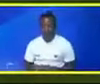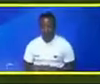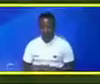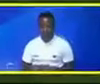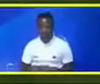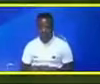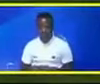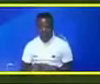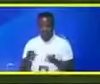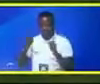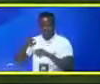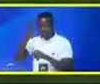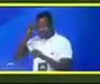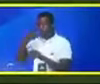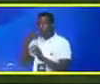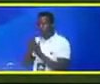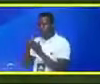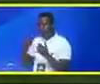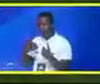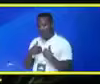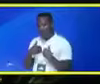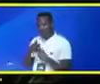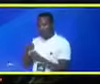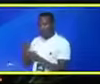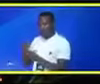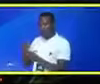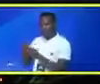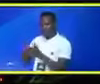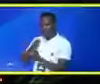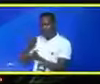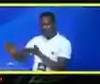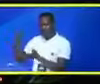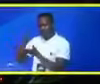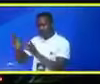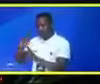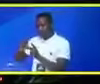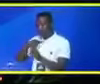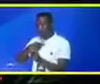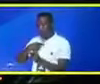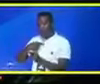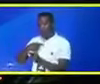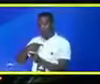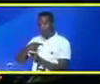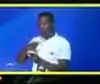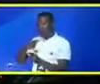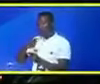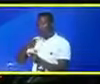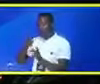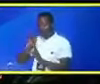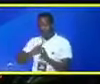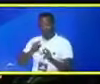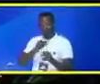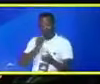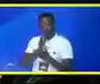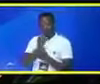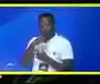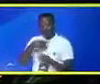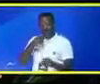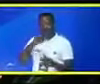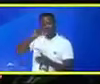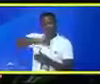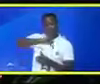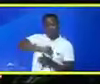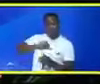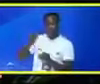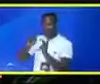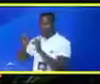That when men say there is a casting down, men who have light decree and declare that there is a lifting up. Is it in your Bible that the